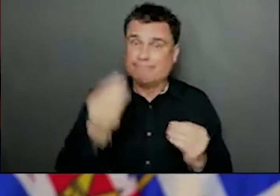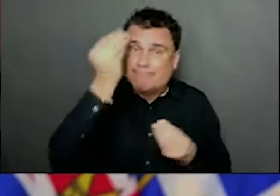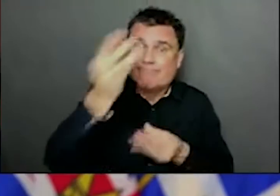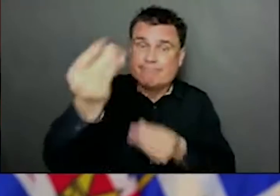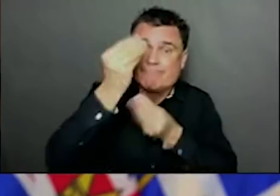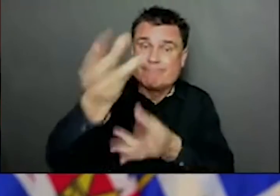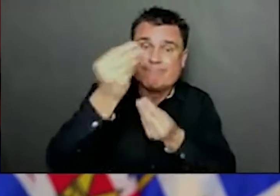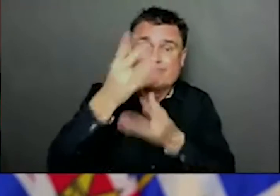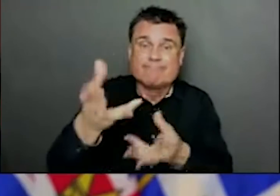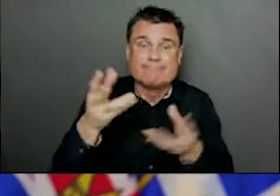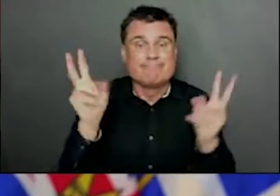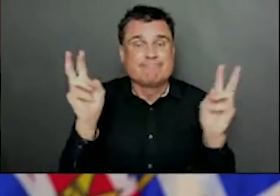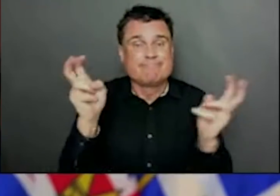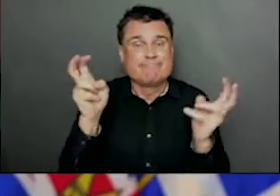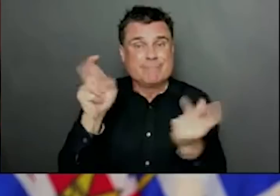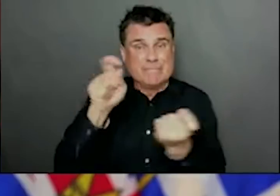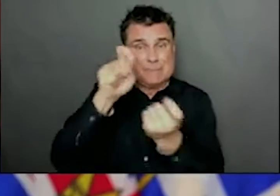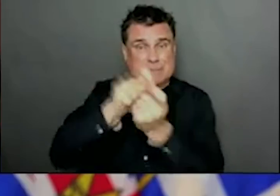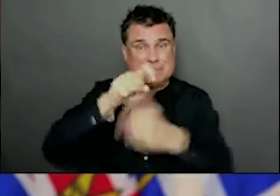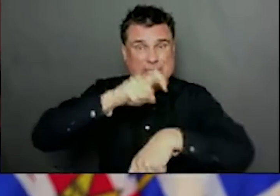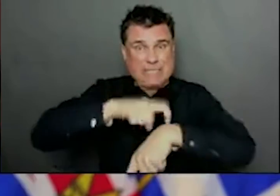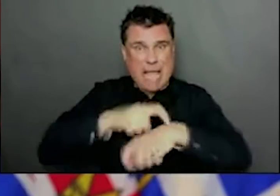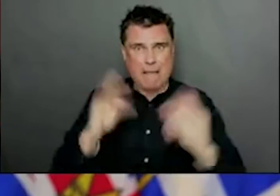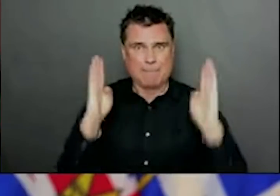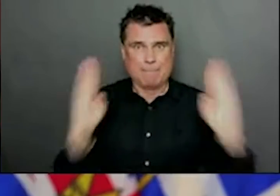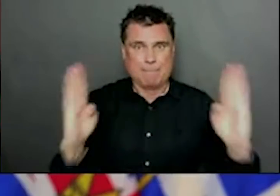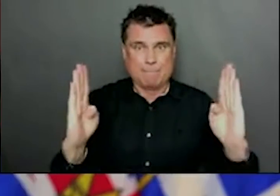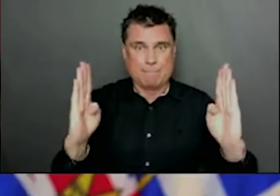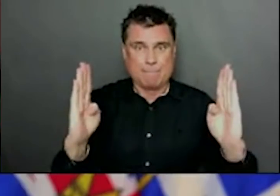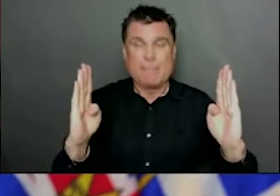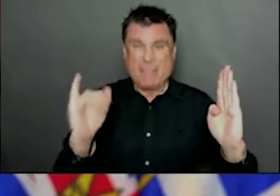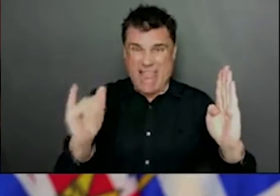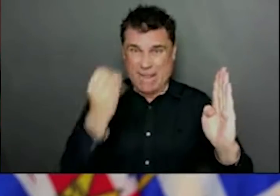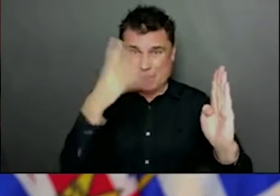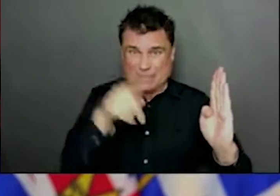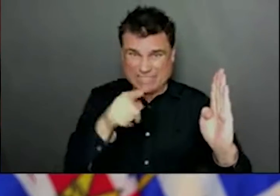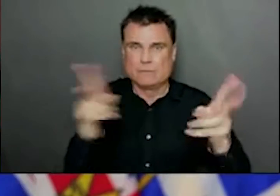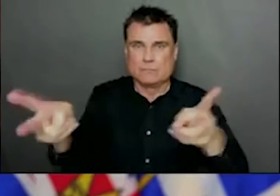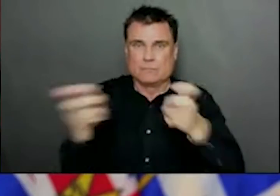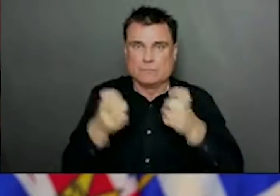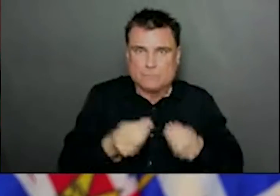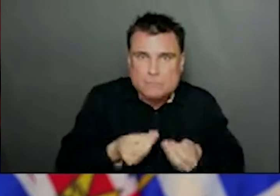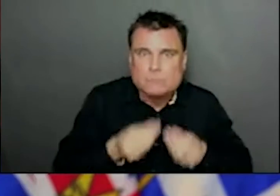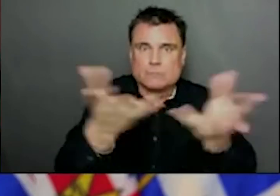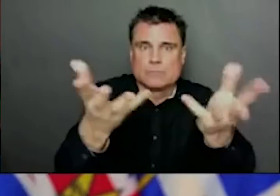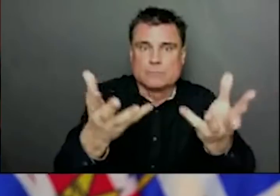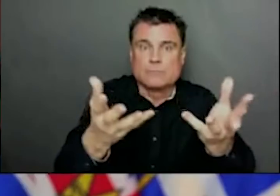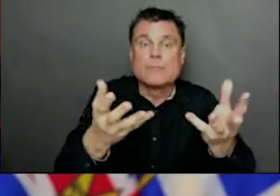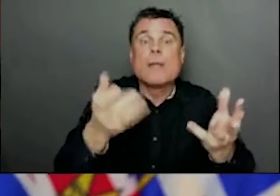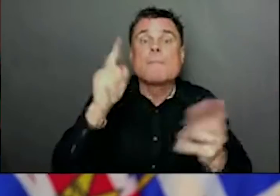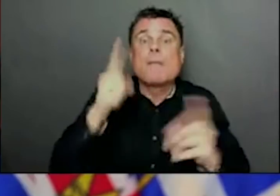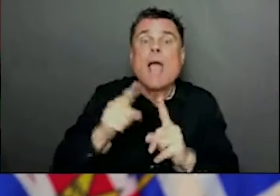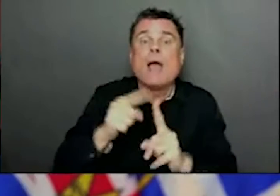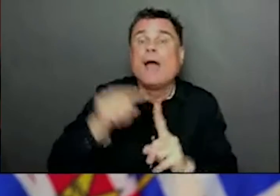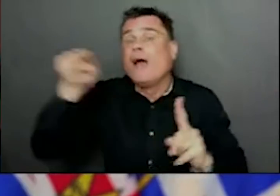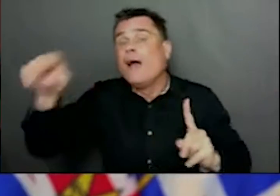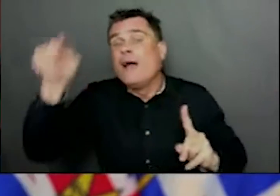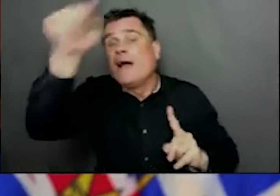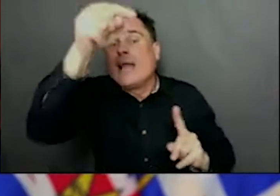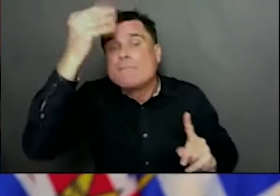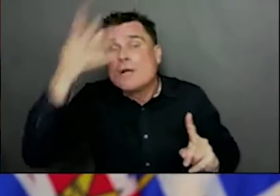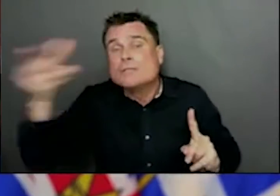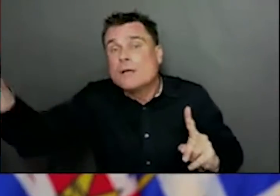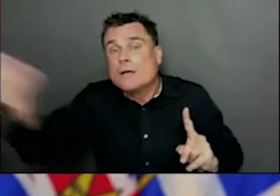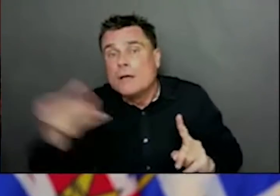verified and corrected as more information comes in. And as so, there will continue to be fluctuations in our numbers as cases are